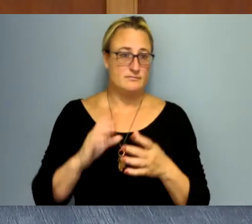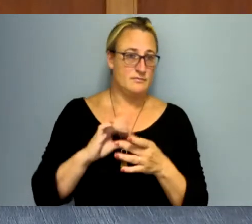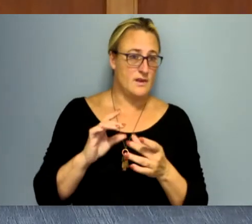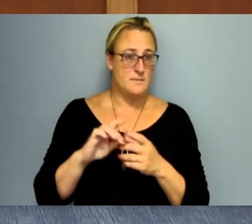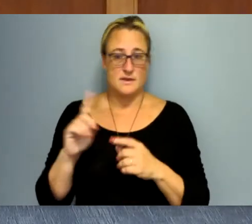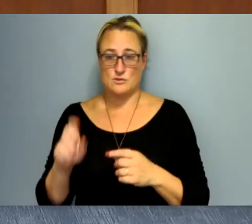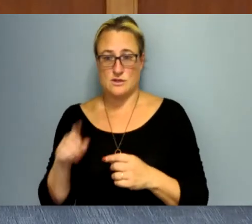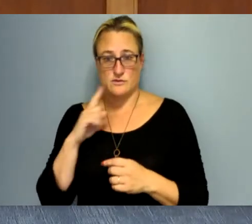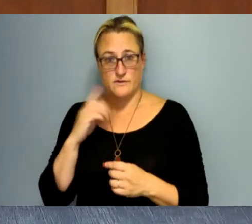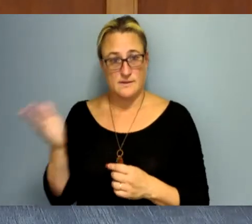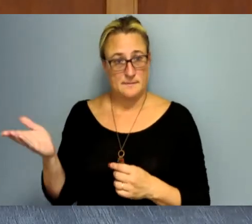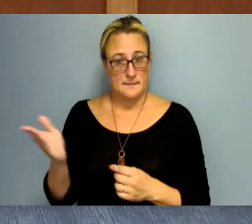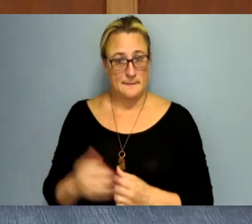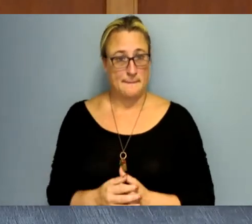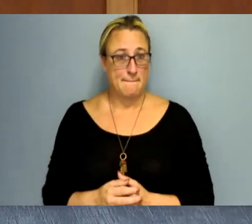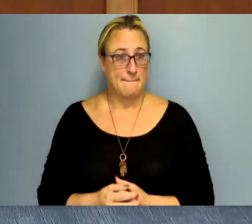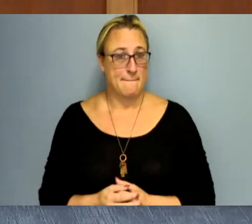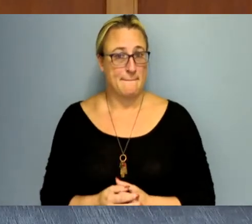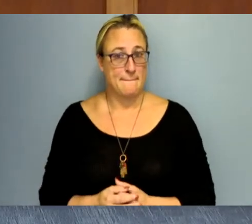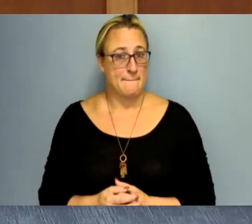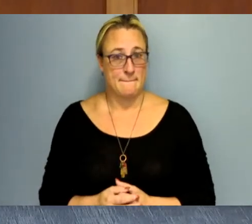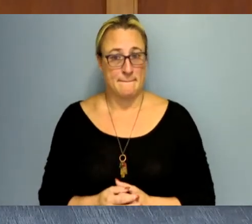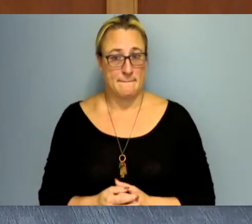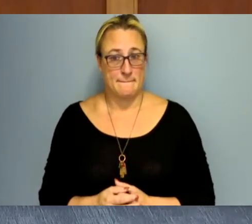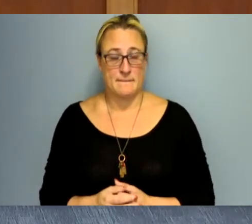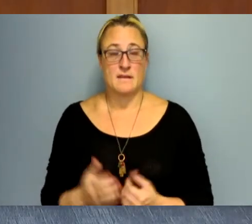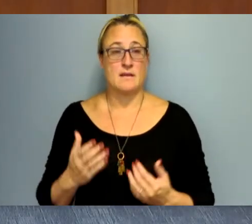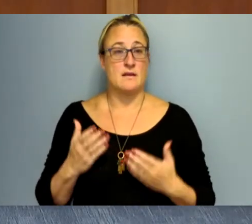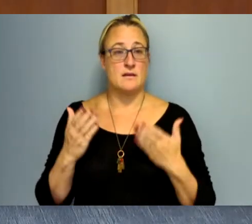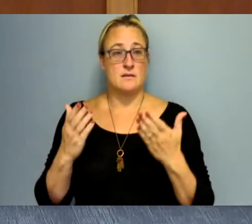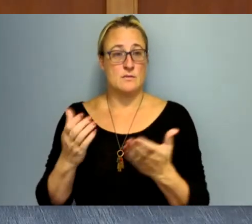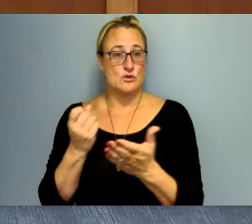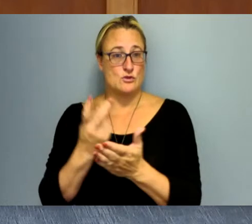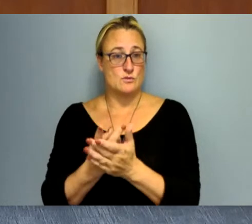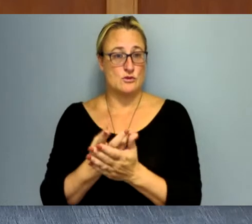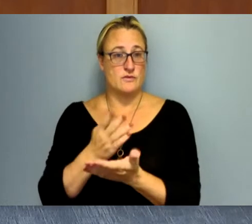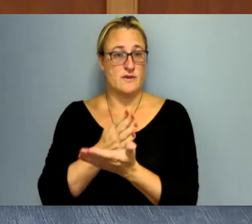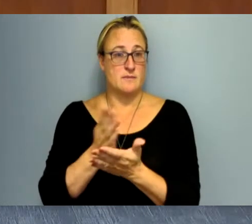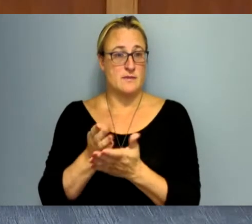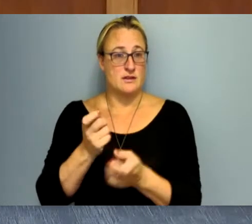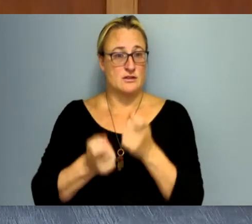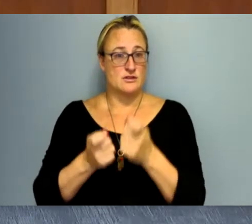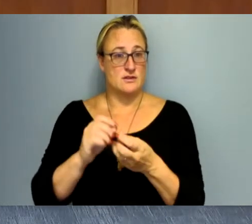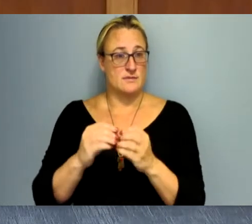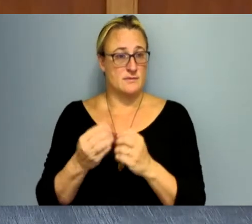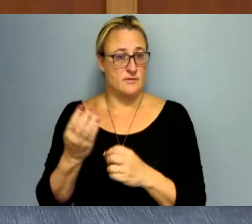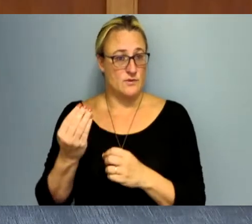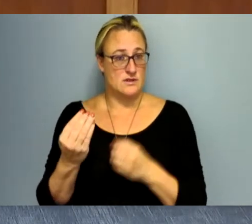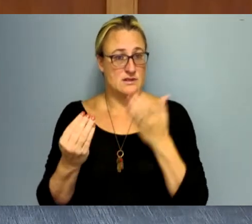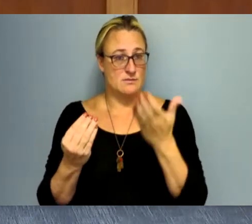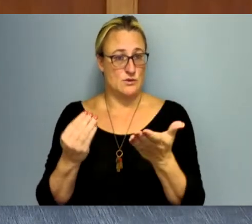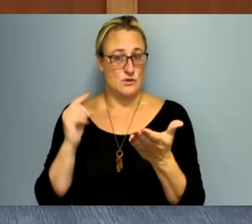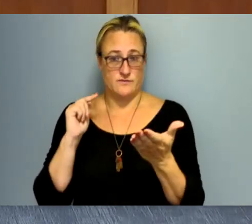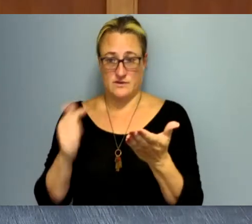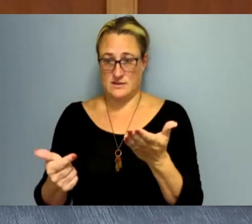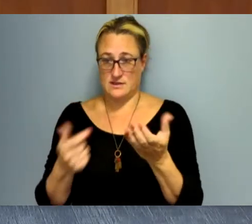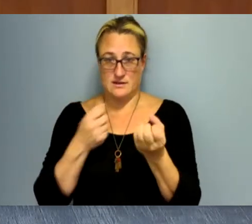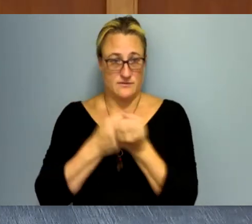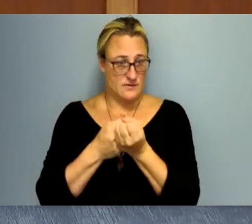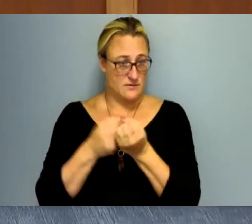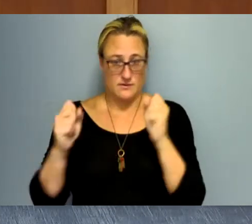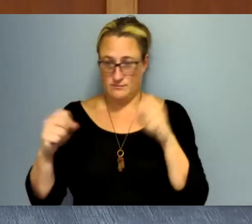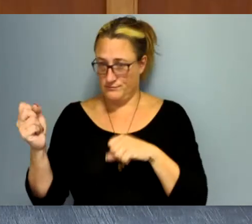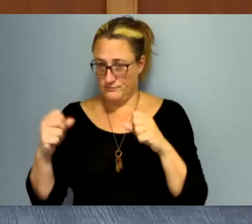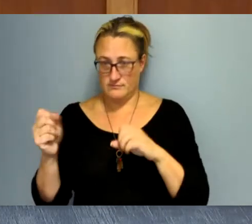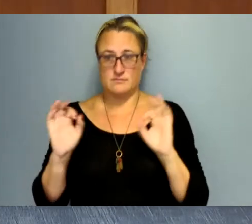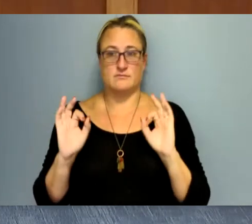Mr. Boscola? Okay, is there a motion to approve the budget adjustment number 14? So moved. All in favor? Aye.